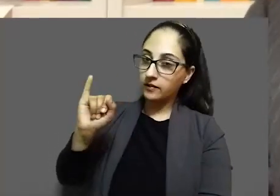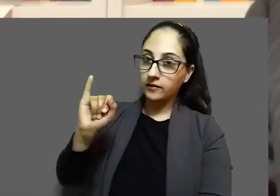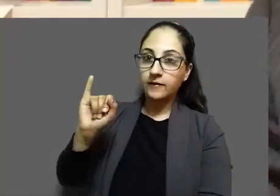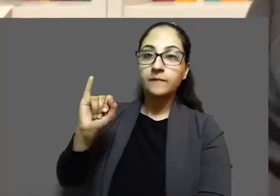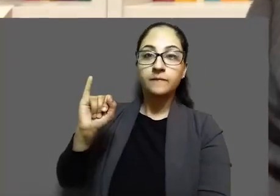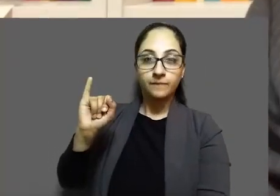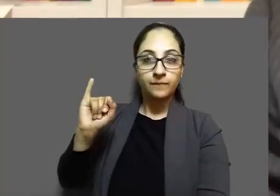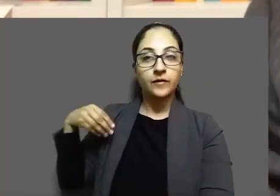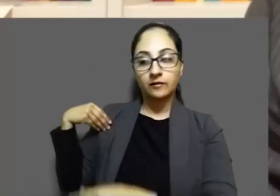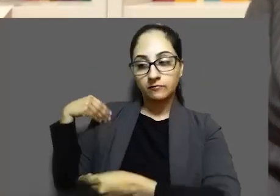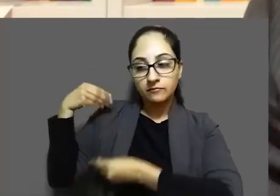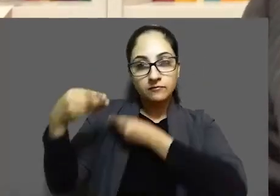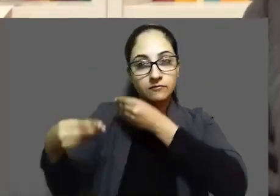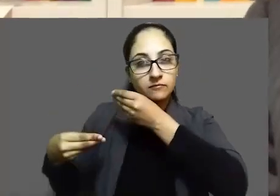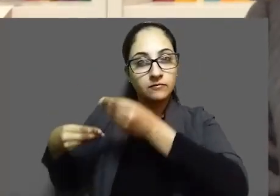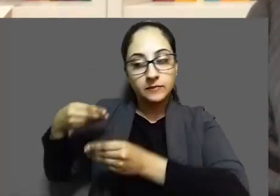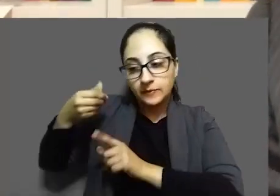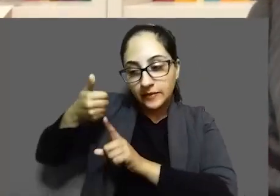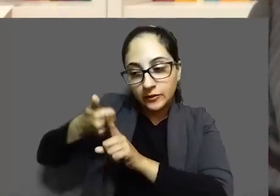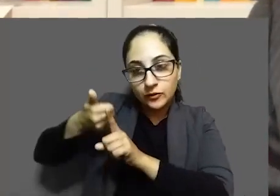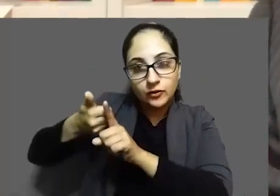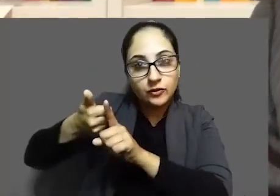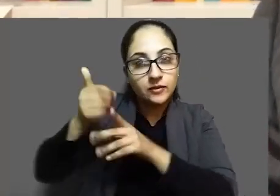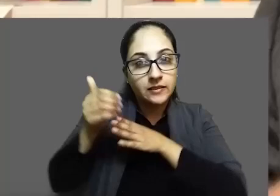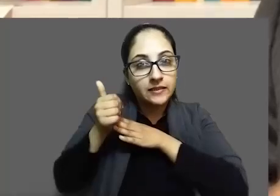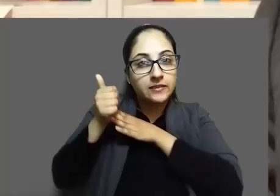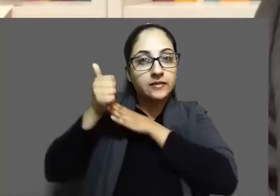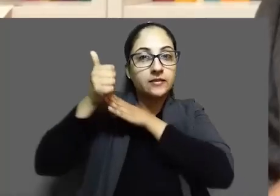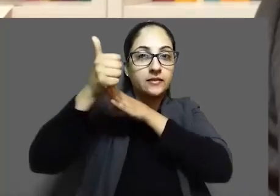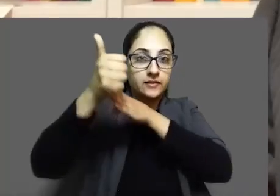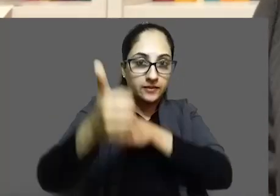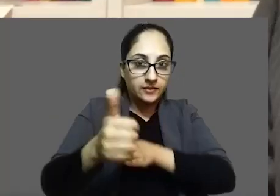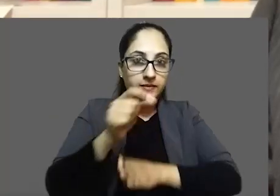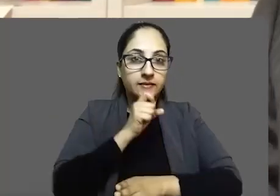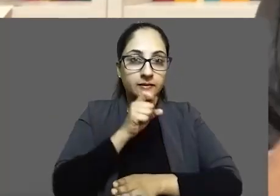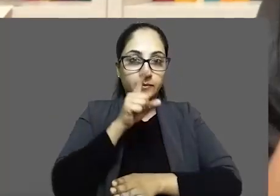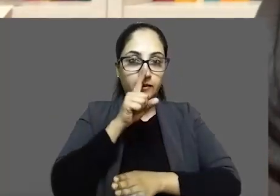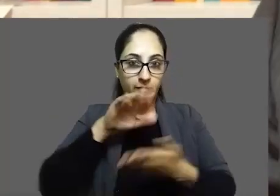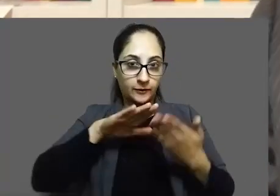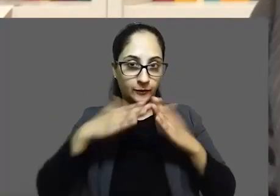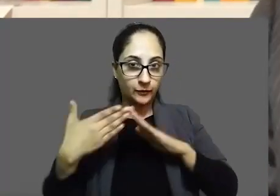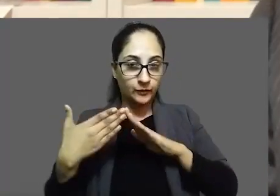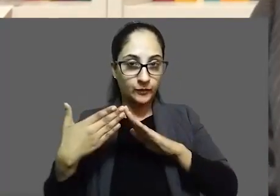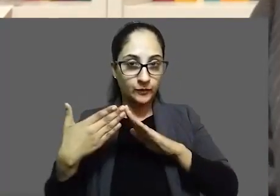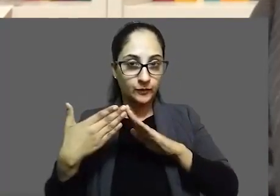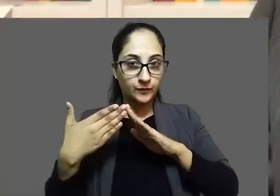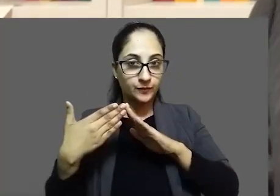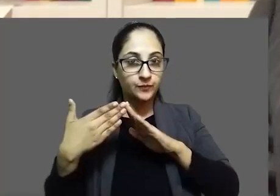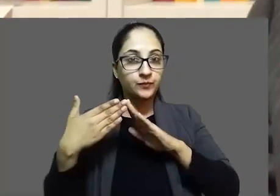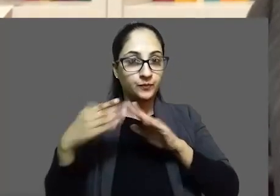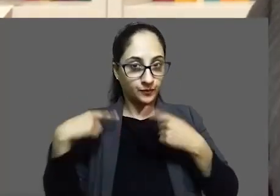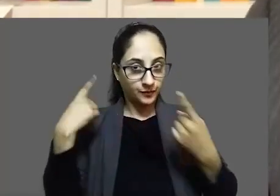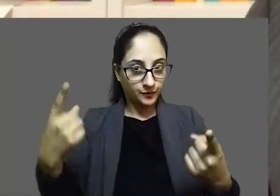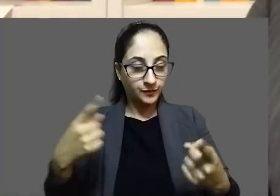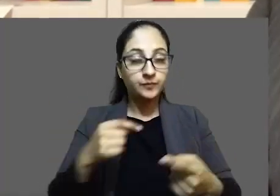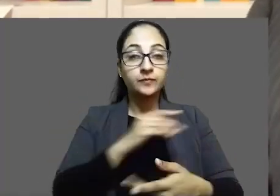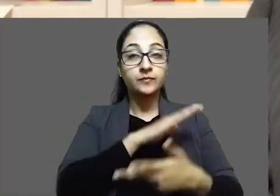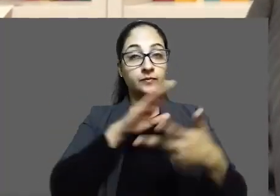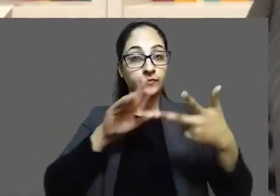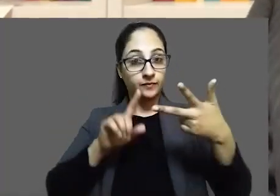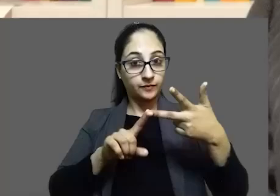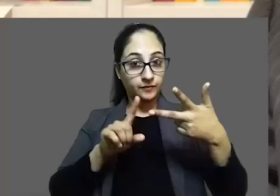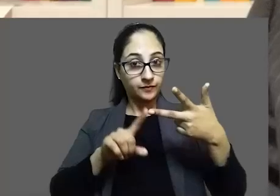and what we owe the people who got us to the point we're at and what we owe the people who come after us. And